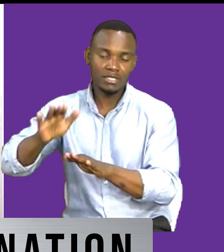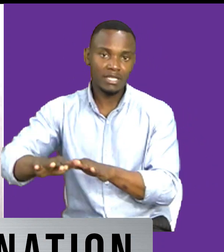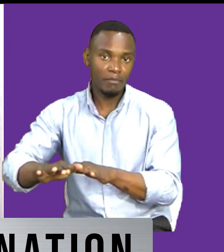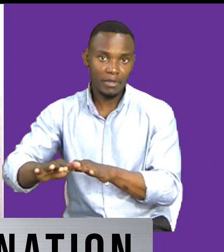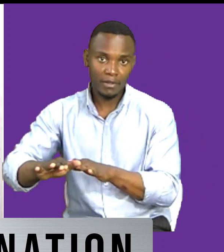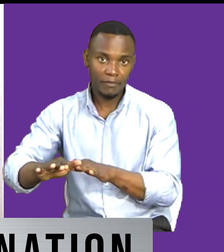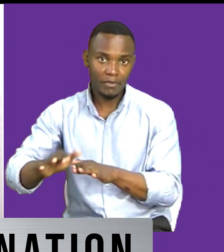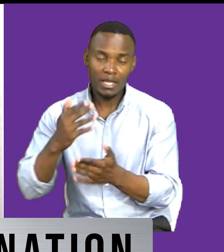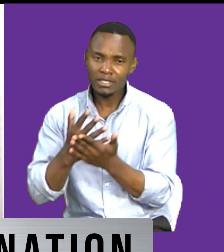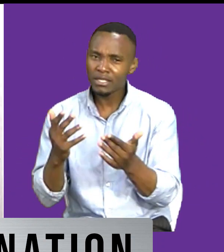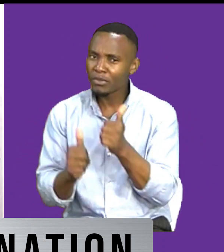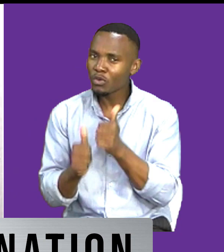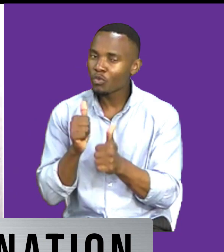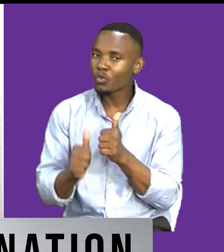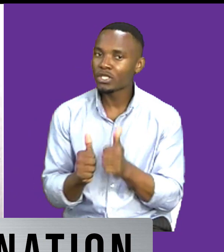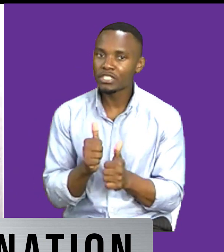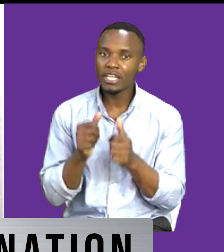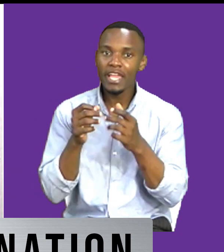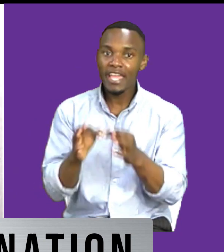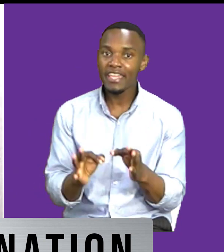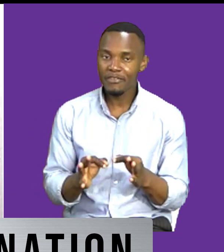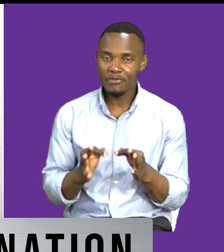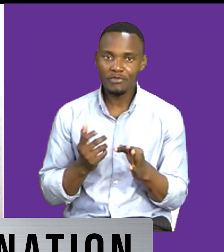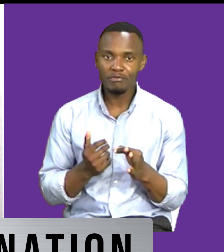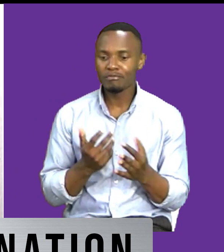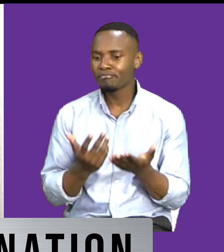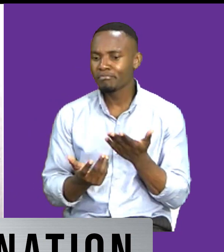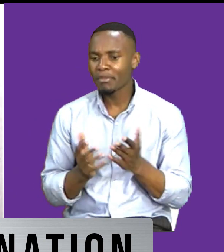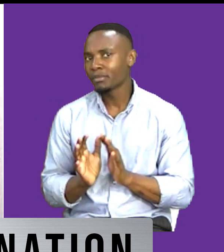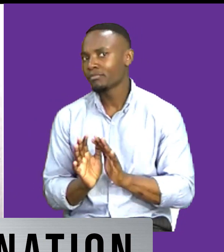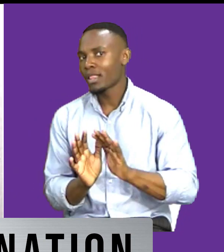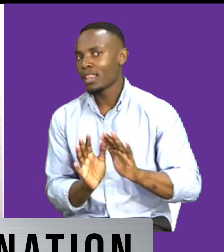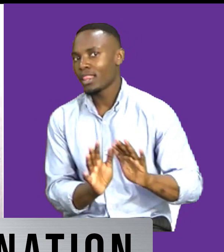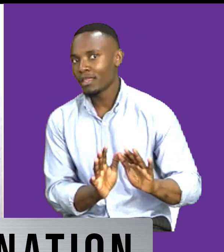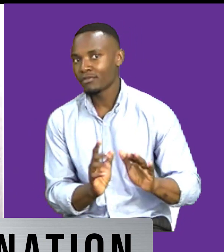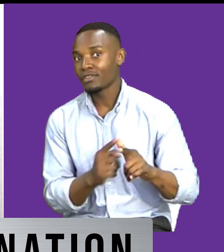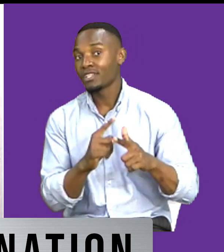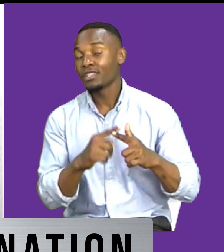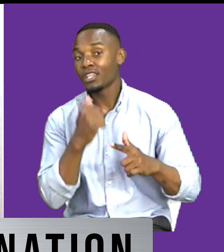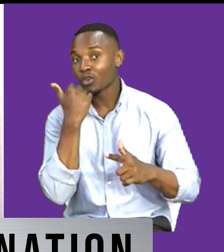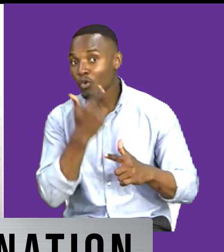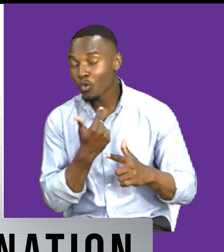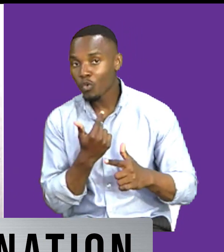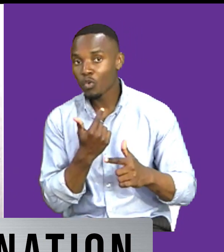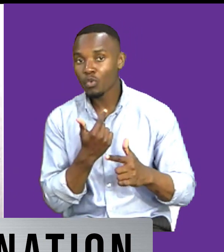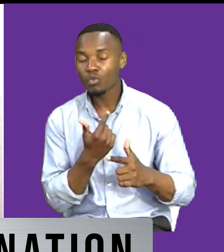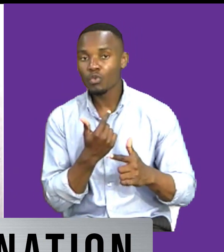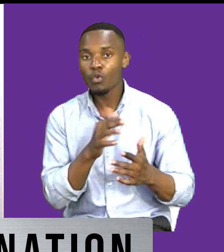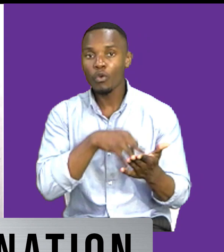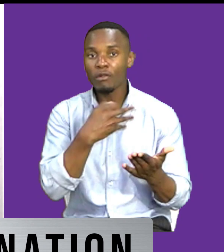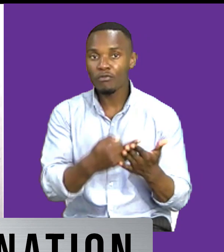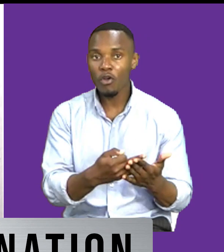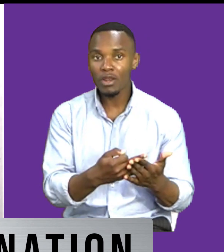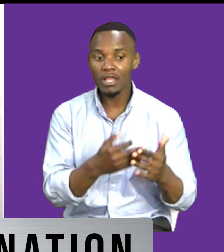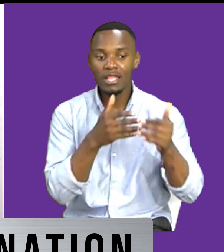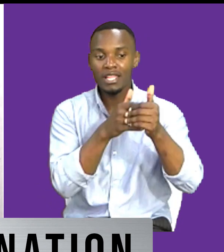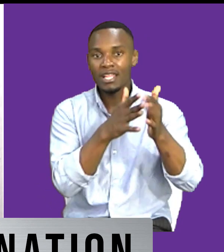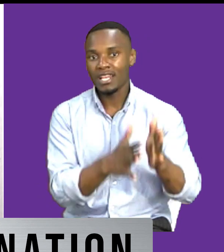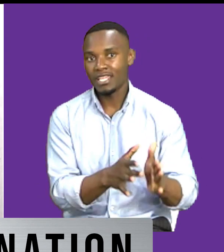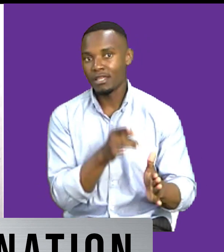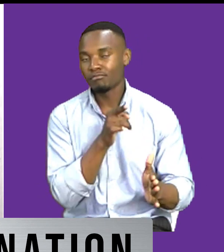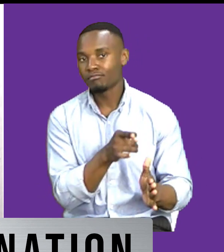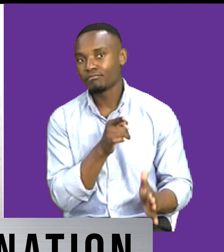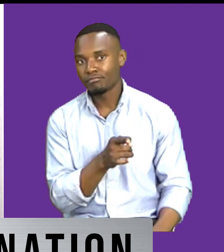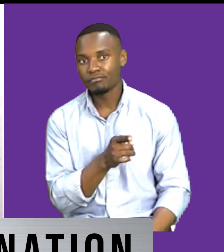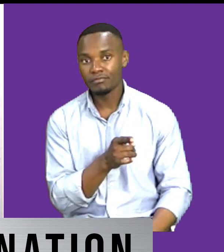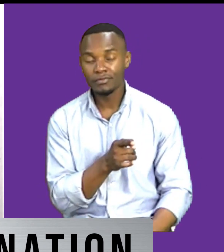is basically, if they were to just leave it, the leader will fall down the cliff. So the question that we